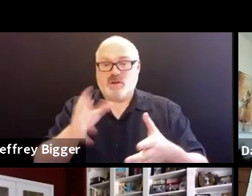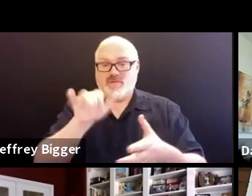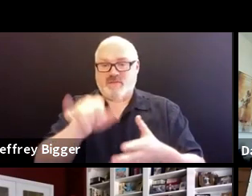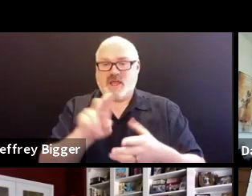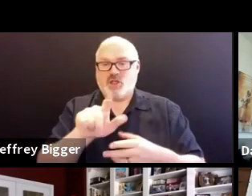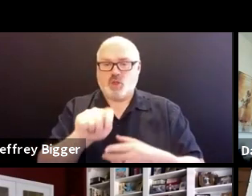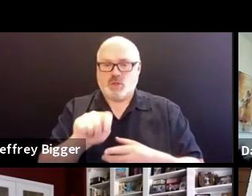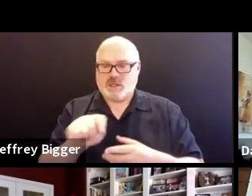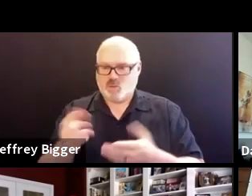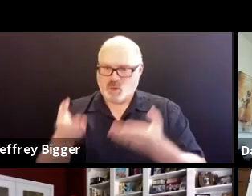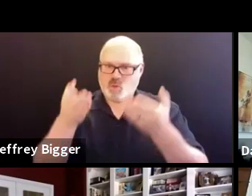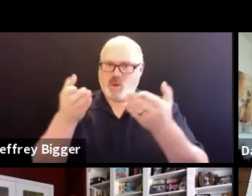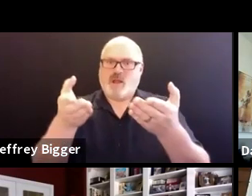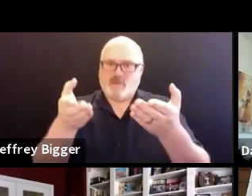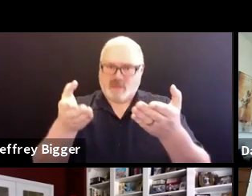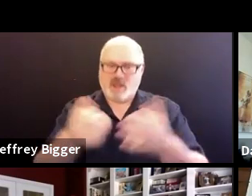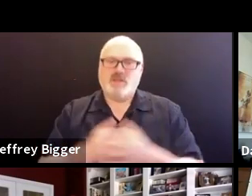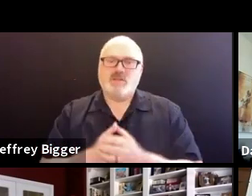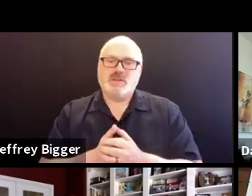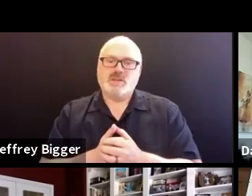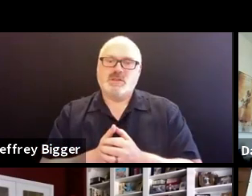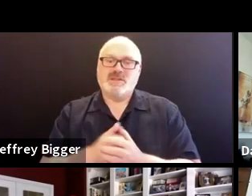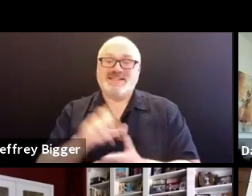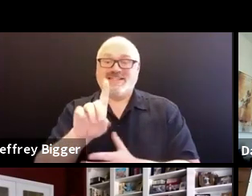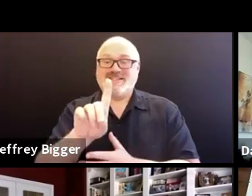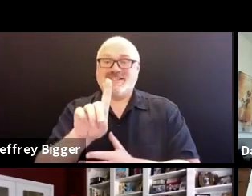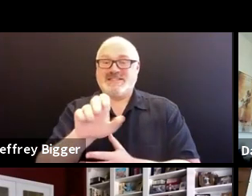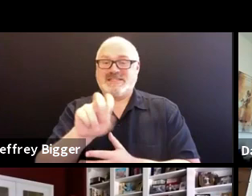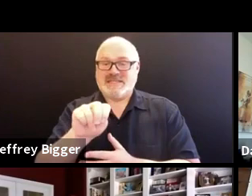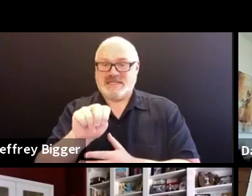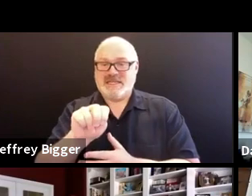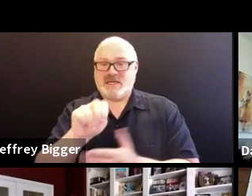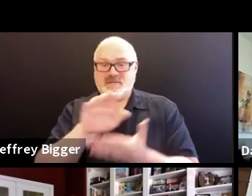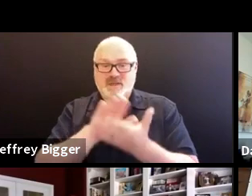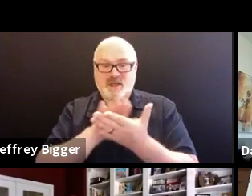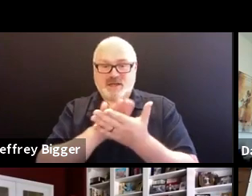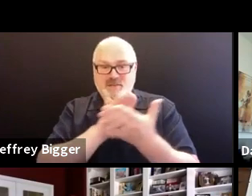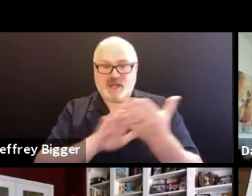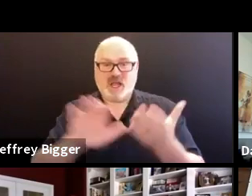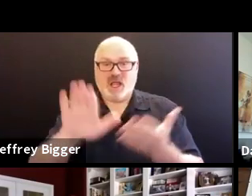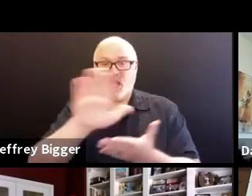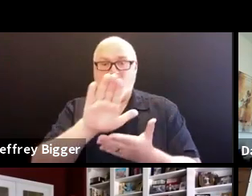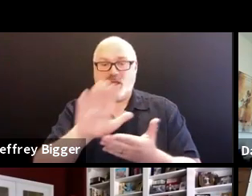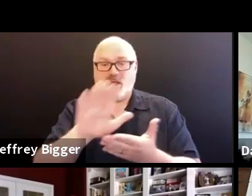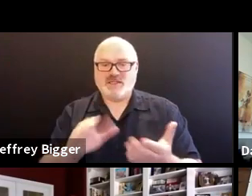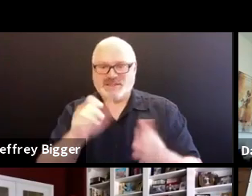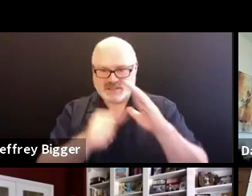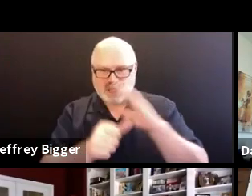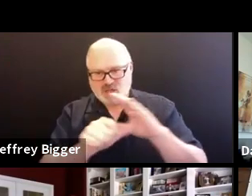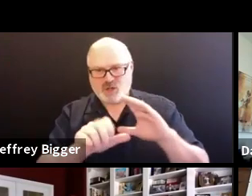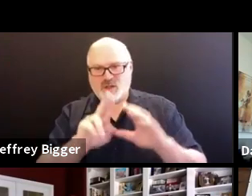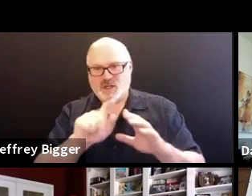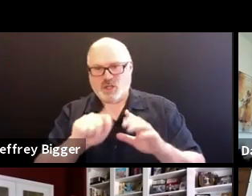a recommendation. The dean of the academic college that houses that unit then makes a